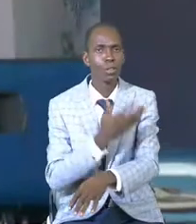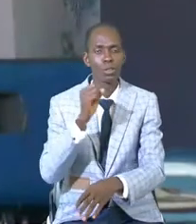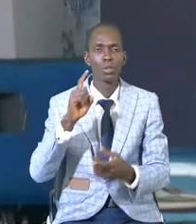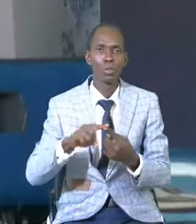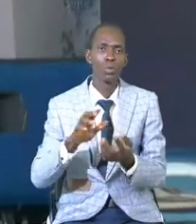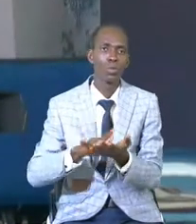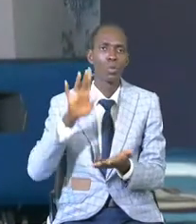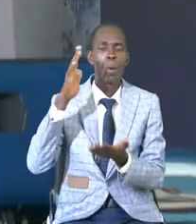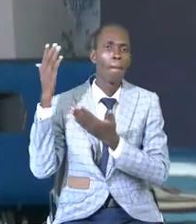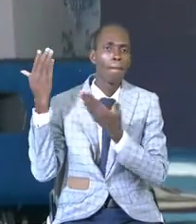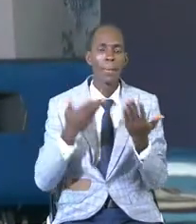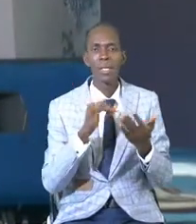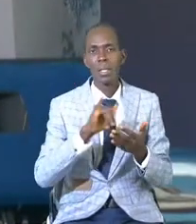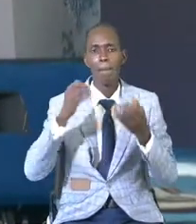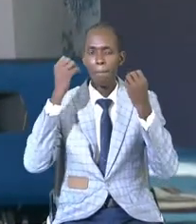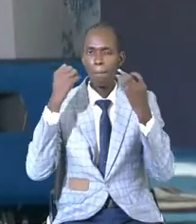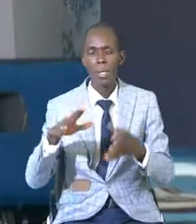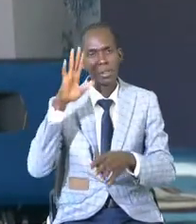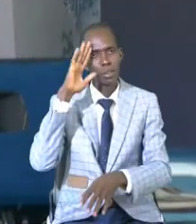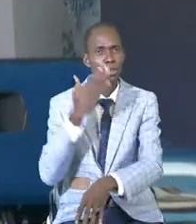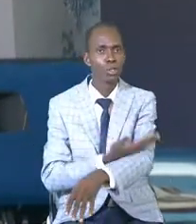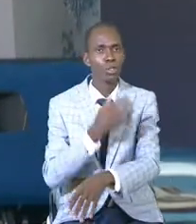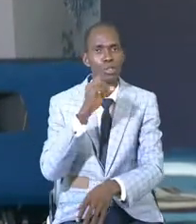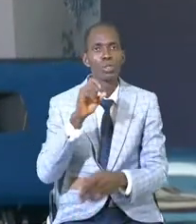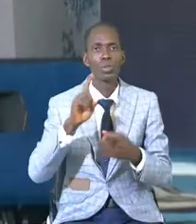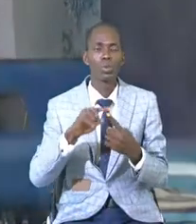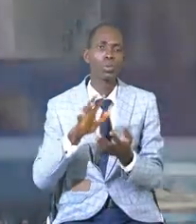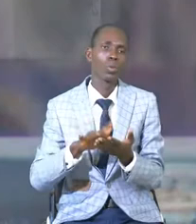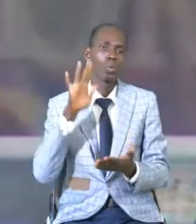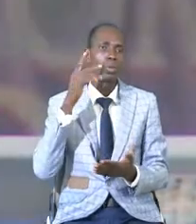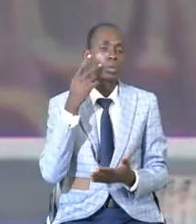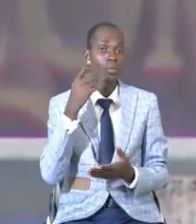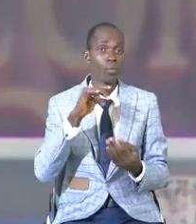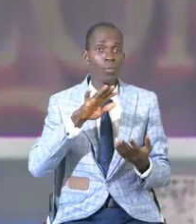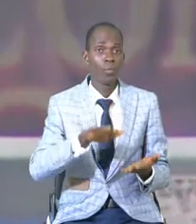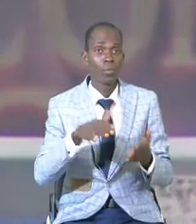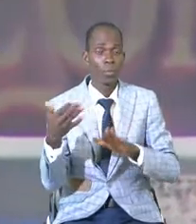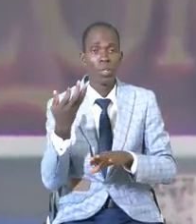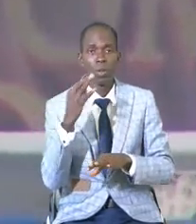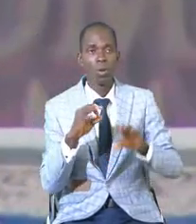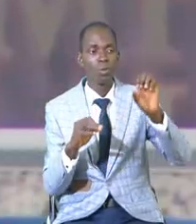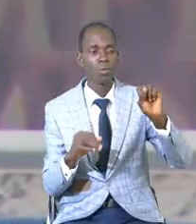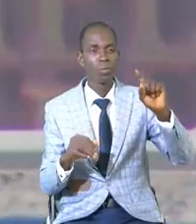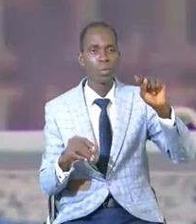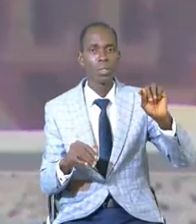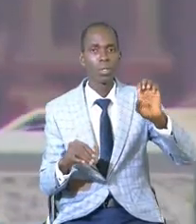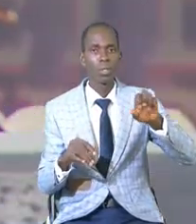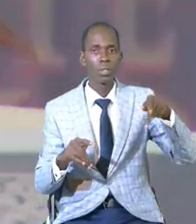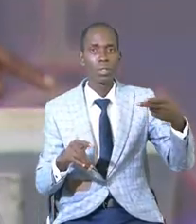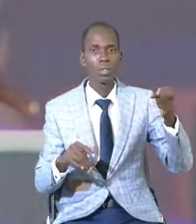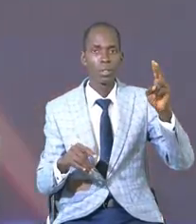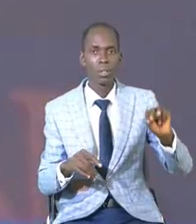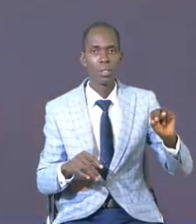bringing many sons to glory. The death of Stephen did not bring by